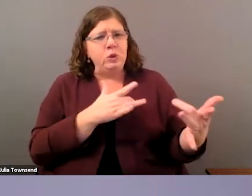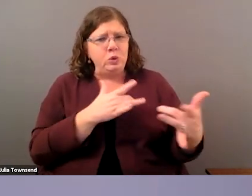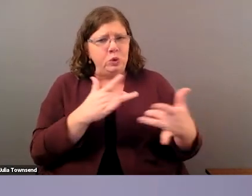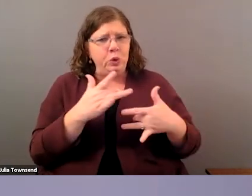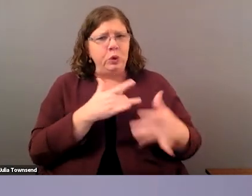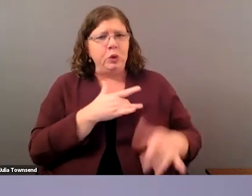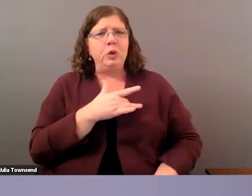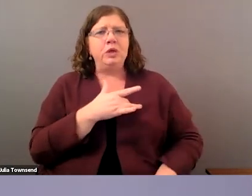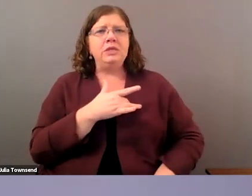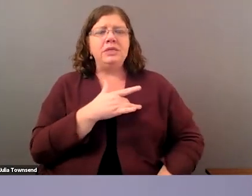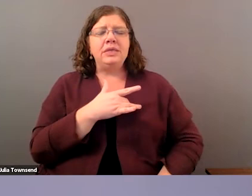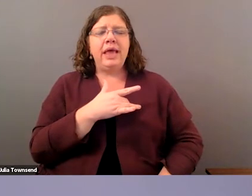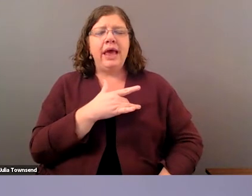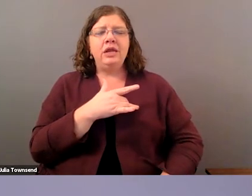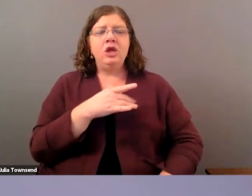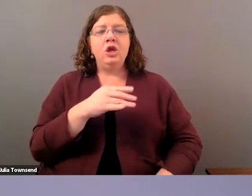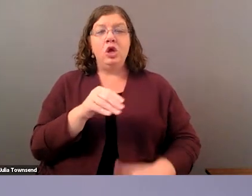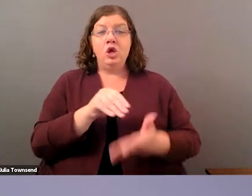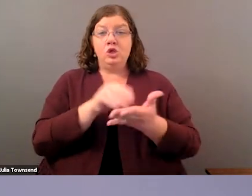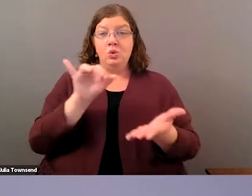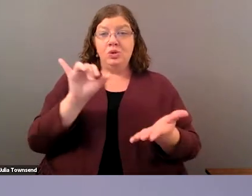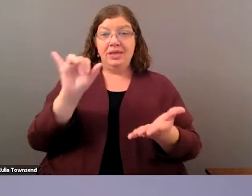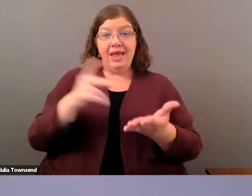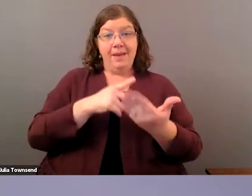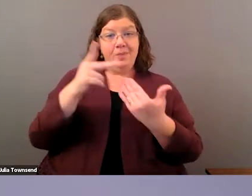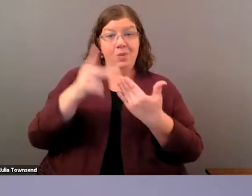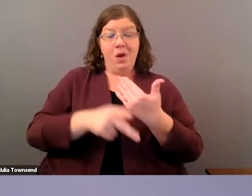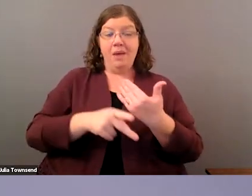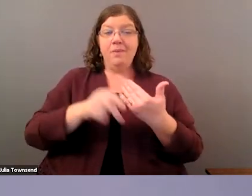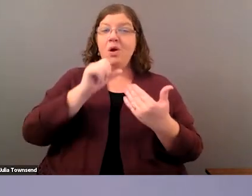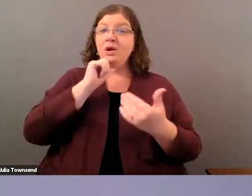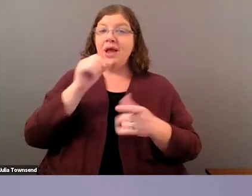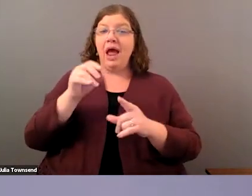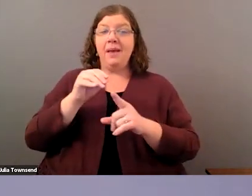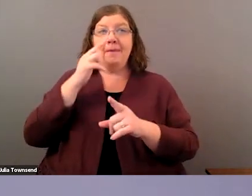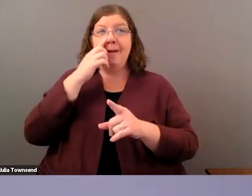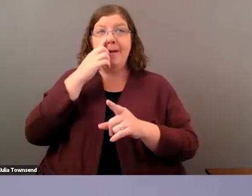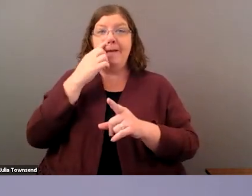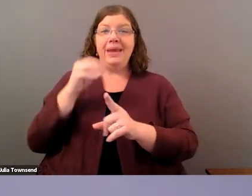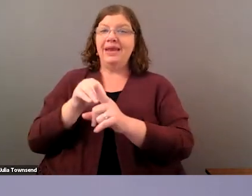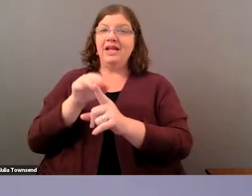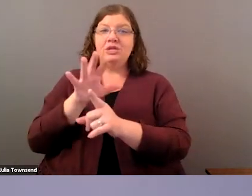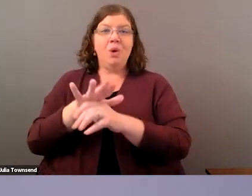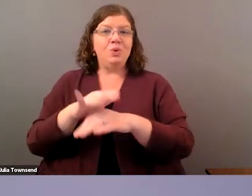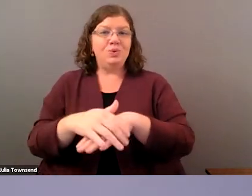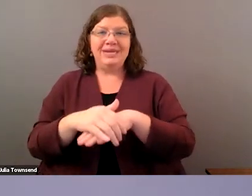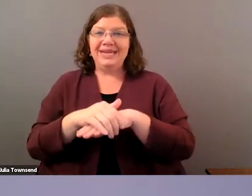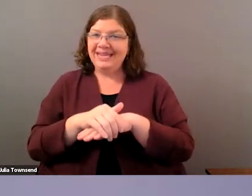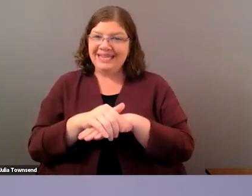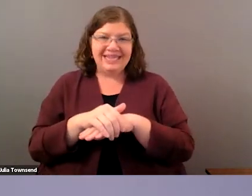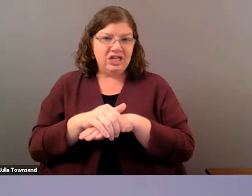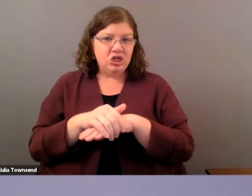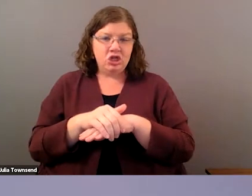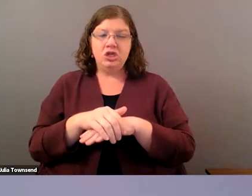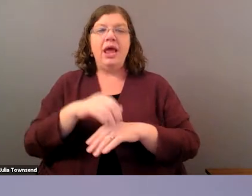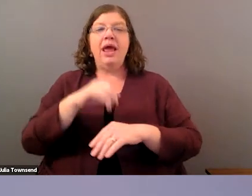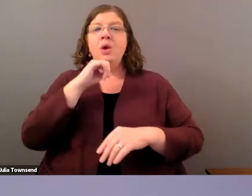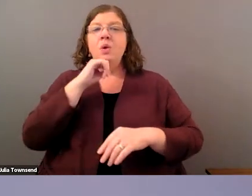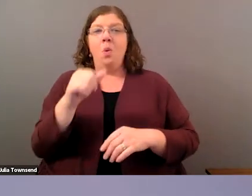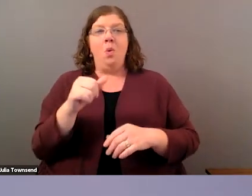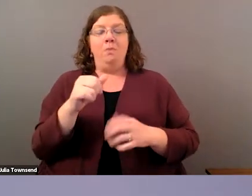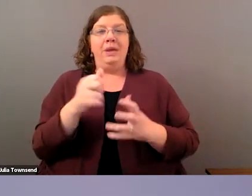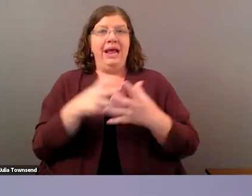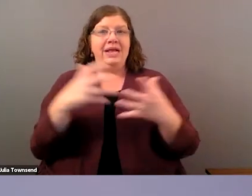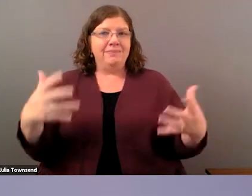that students in the program are not being exposed to English and won't be as much